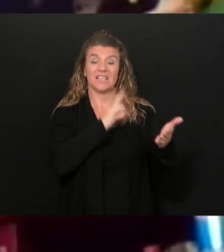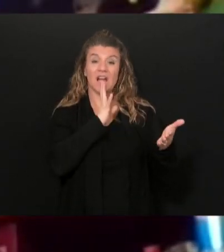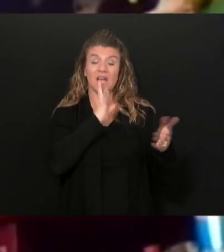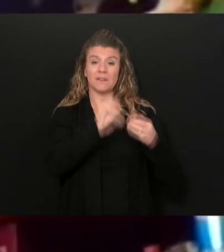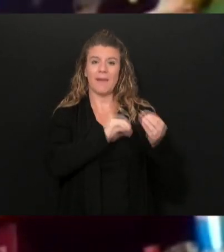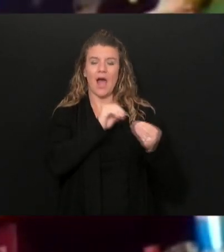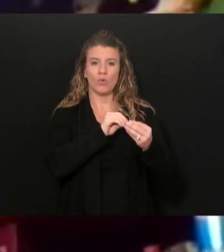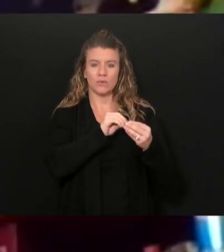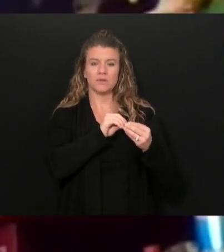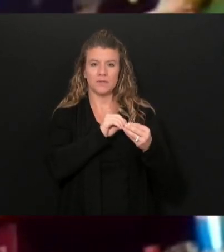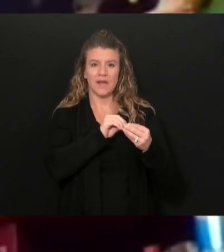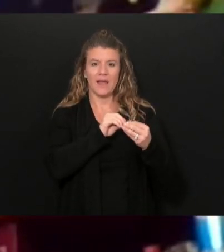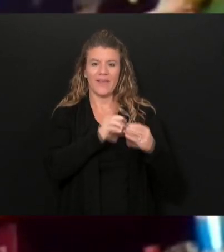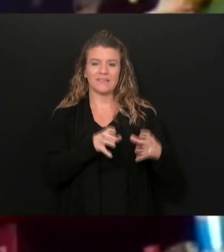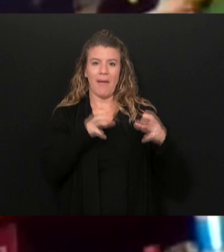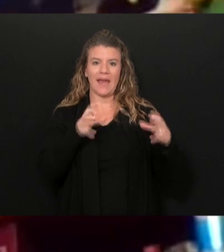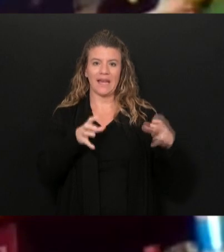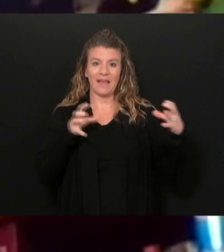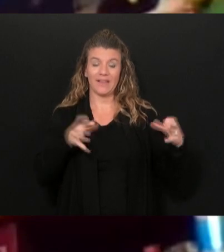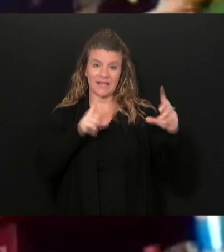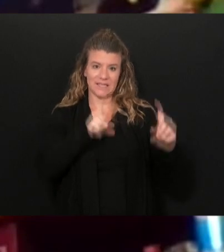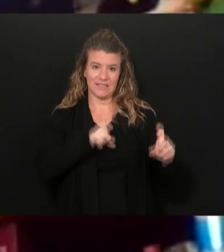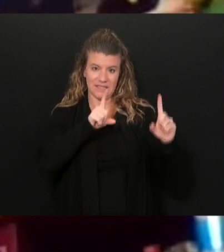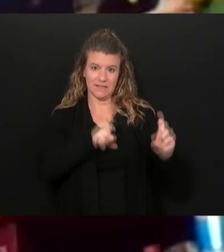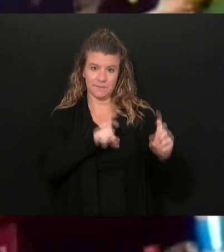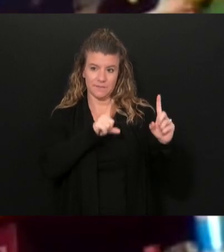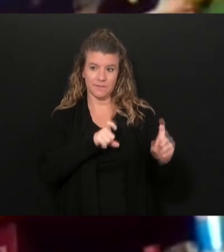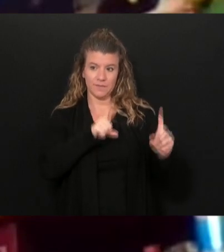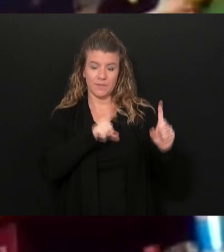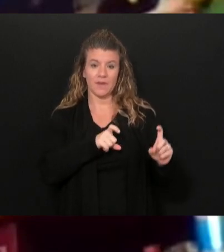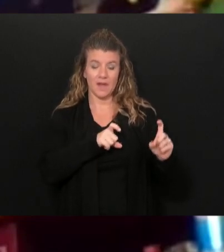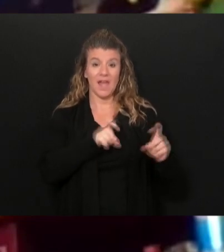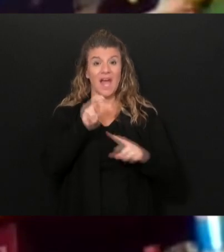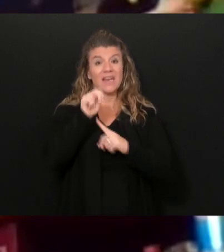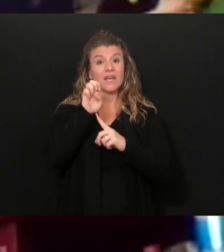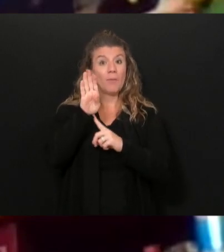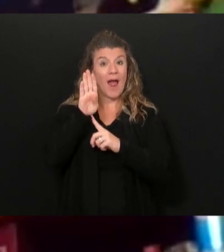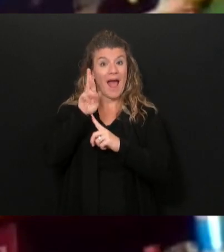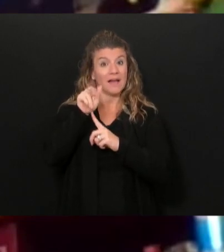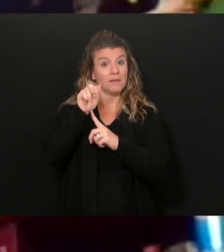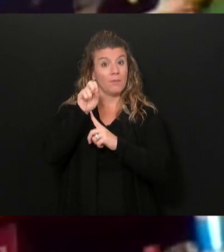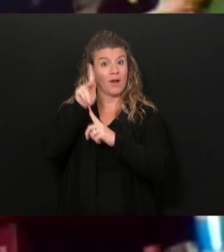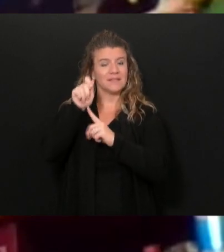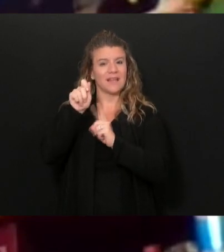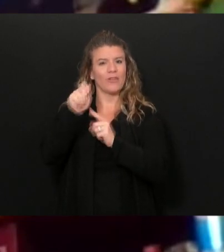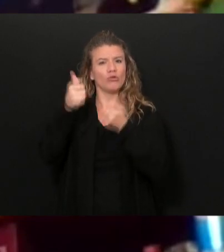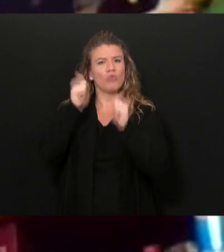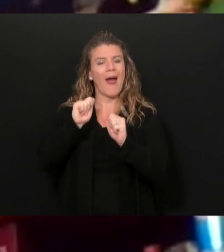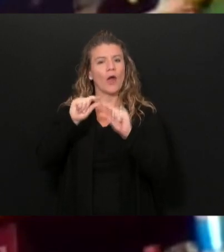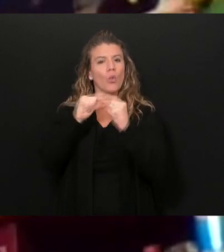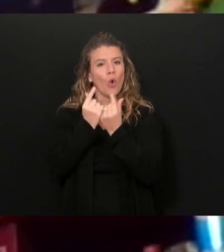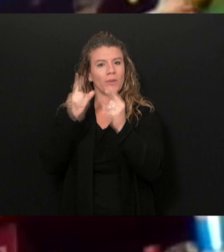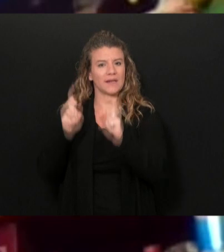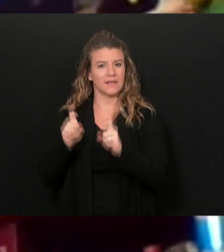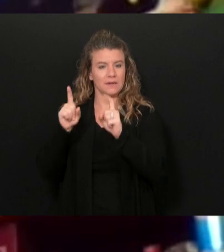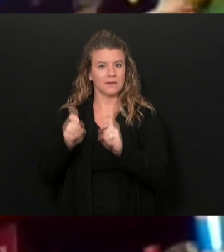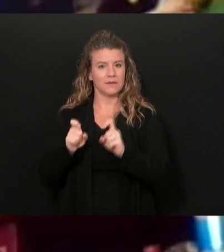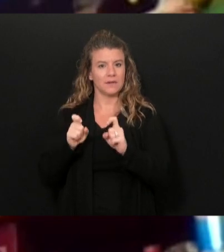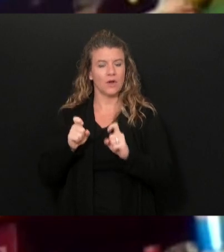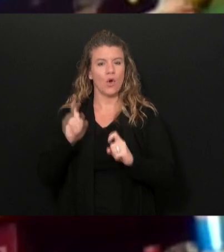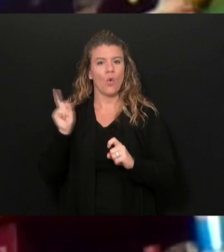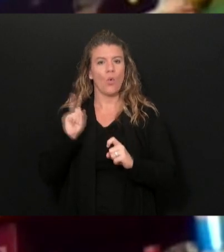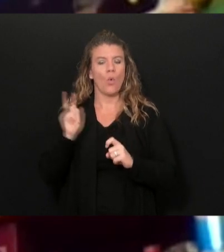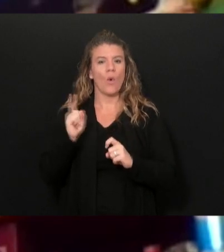we continue to expand testing. Nebraska is trying something called group testing. where they'll